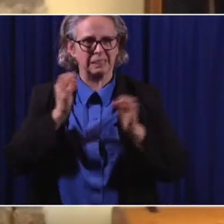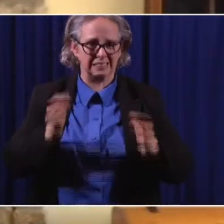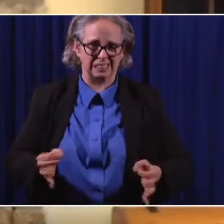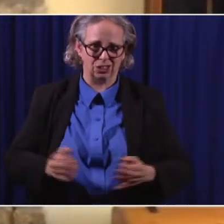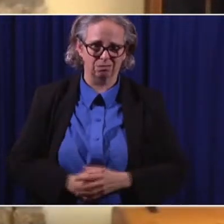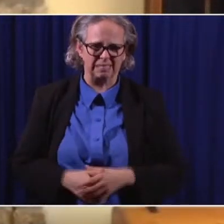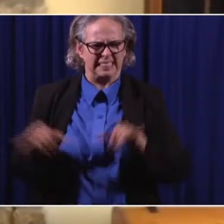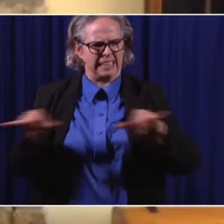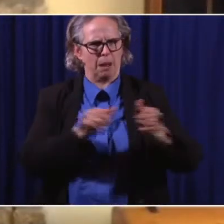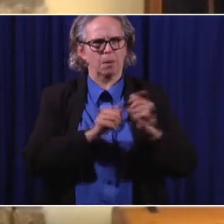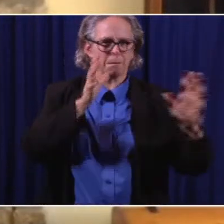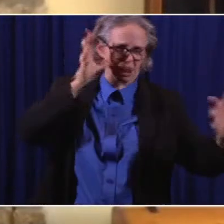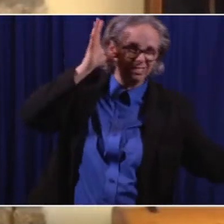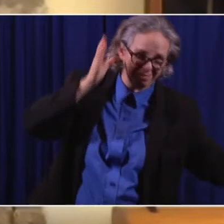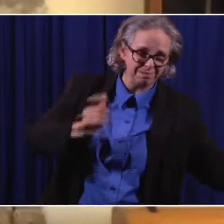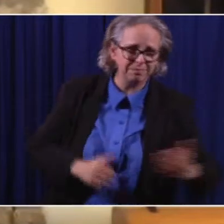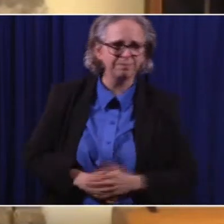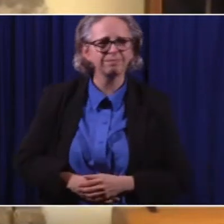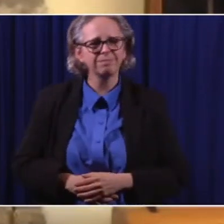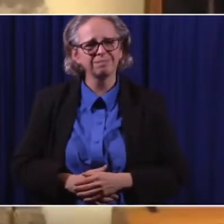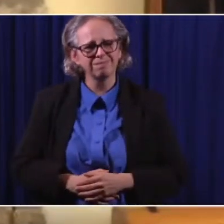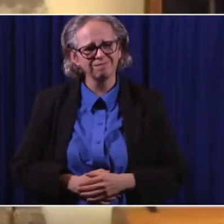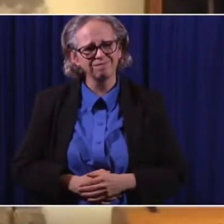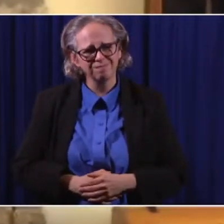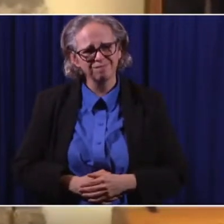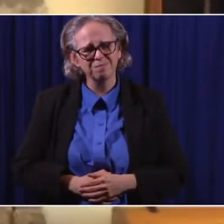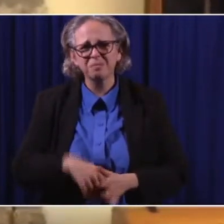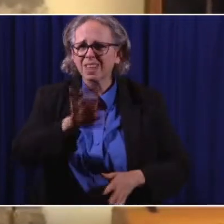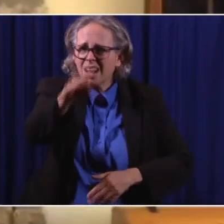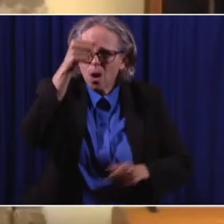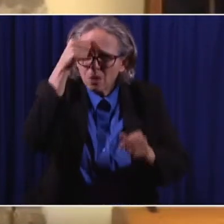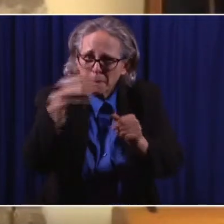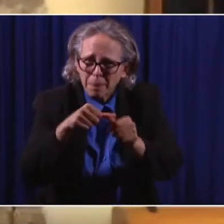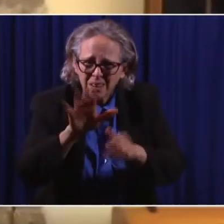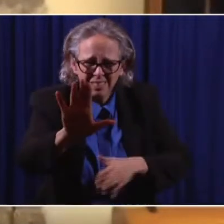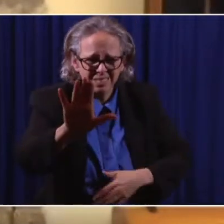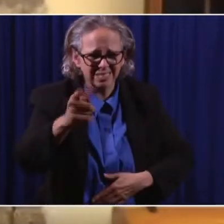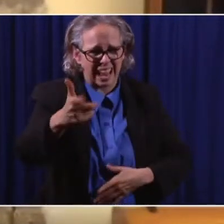virus, everything is a balancing act. Everything is you're balancing.